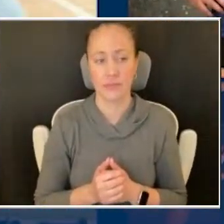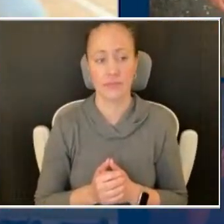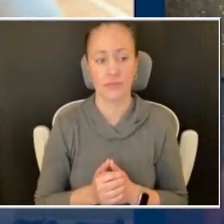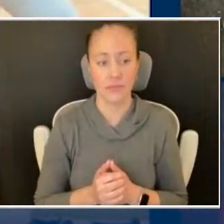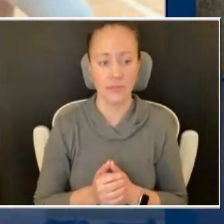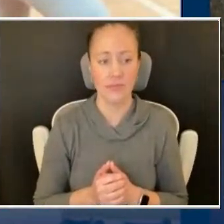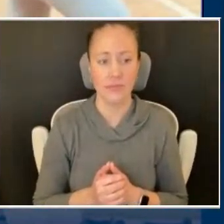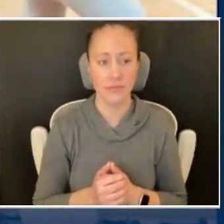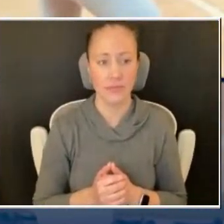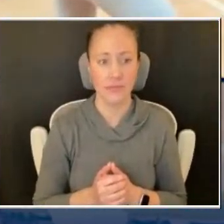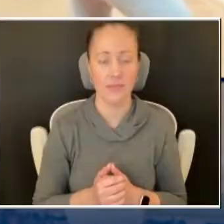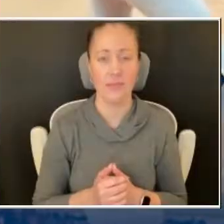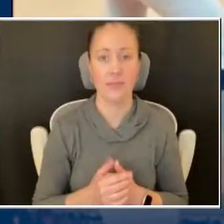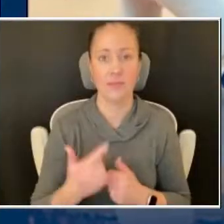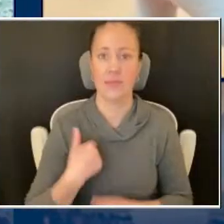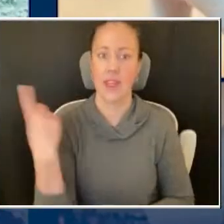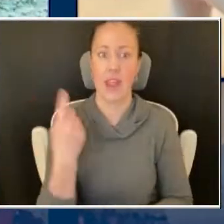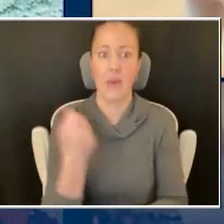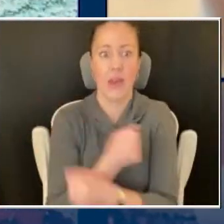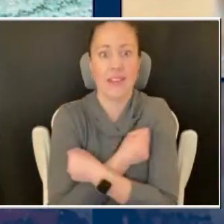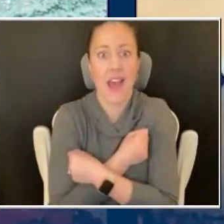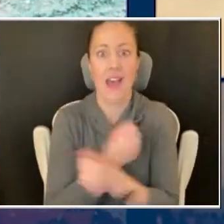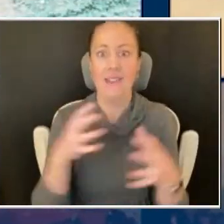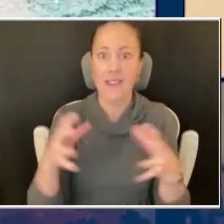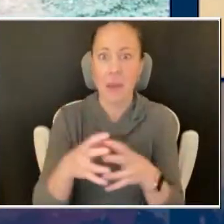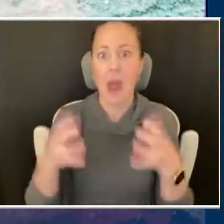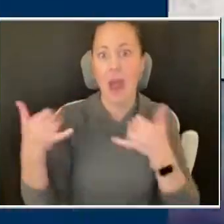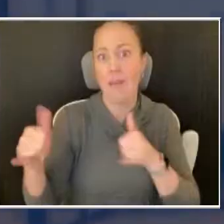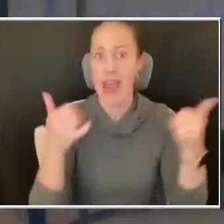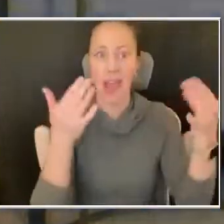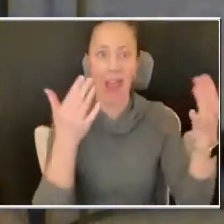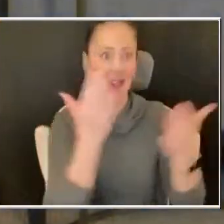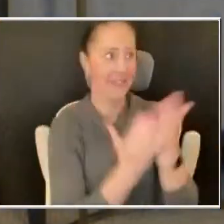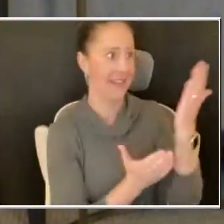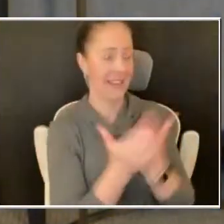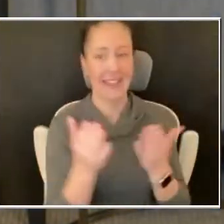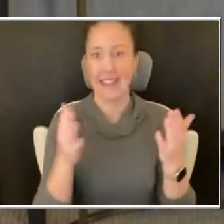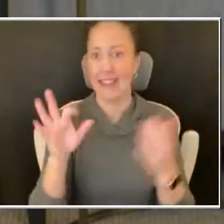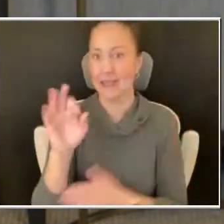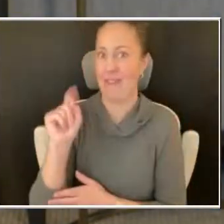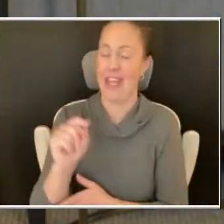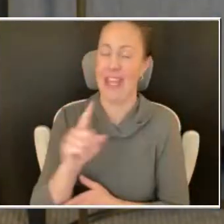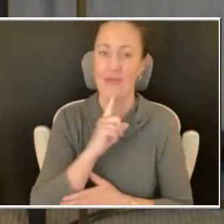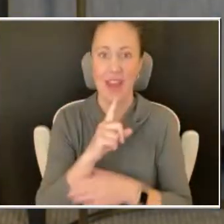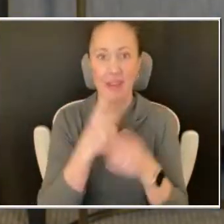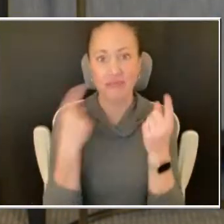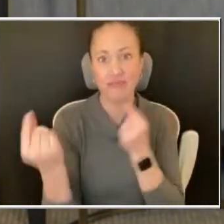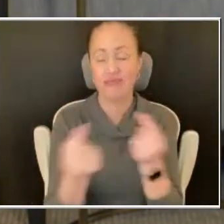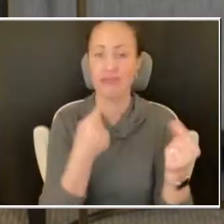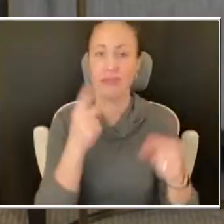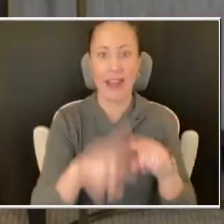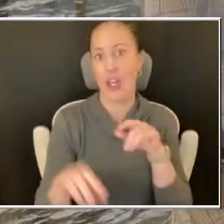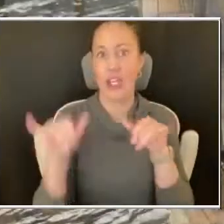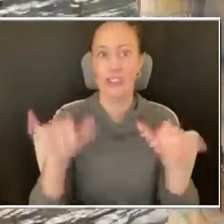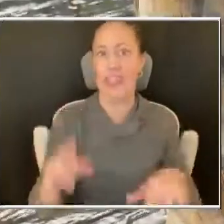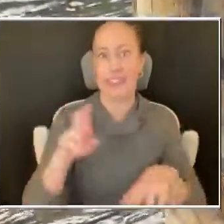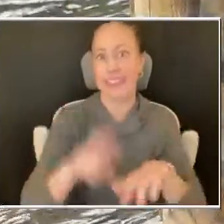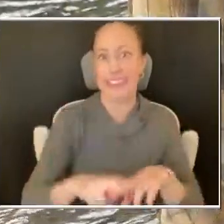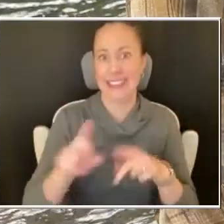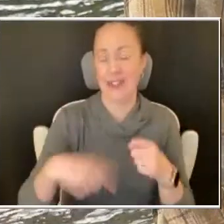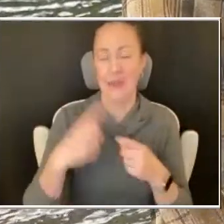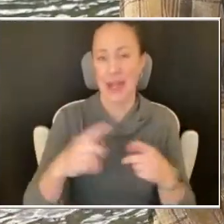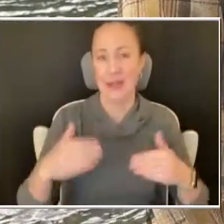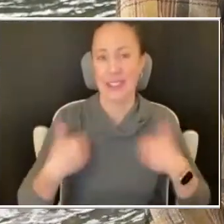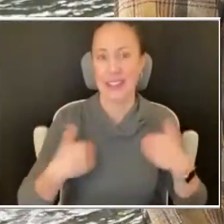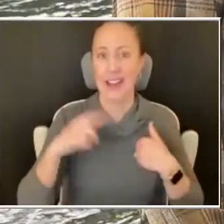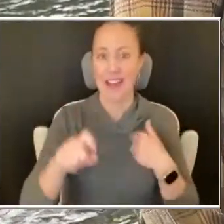I just always loved having a ball at my feet, at my hands, doing anything active. My parents could not keep me still whenever I was little, so I always had to be doing something. Kate